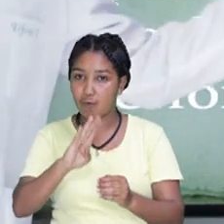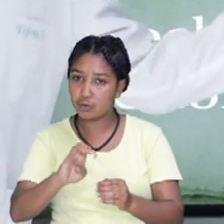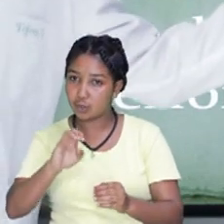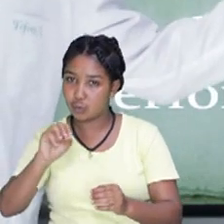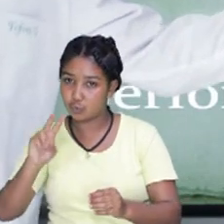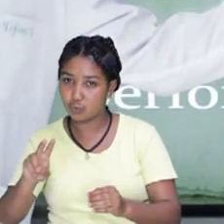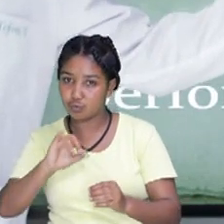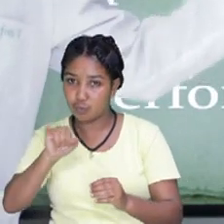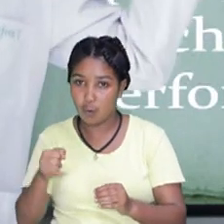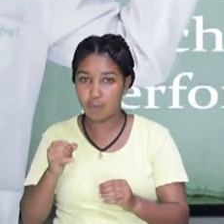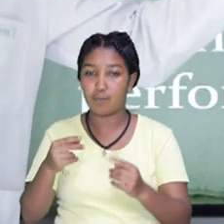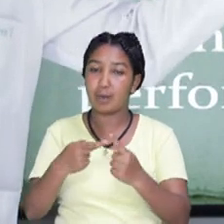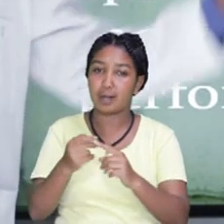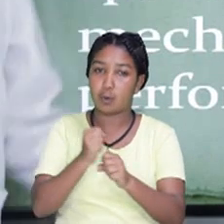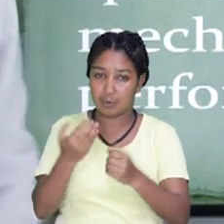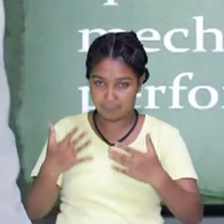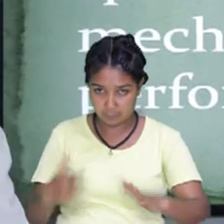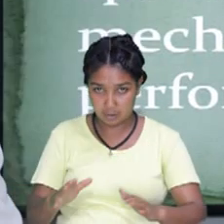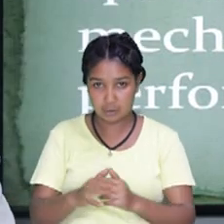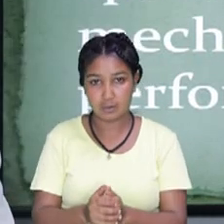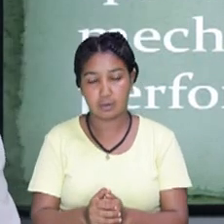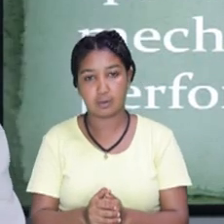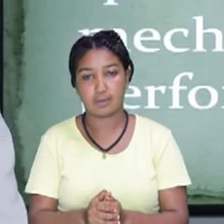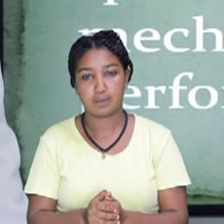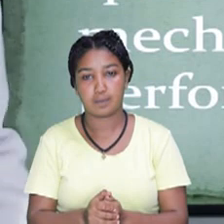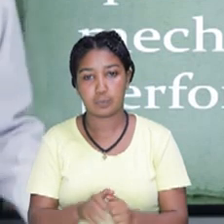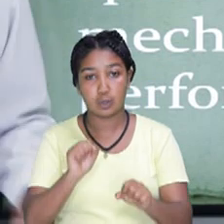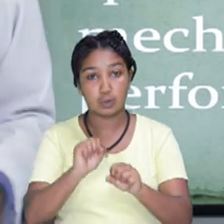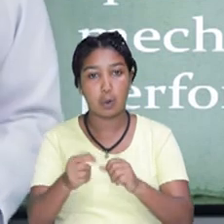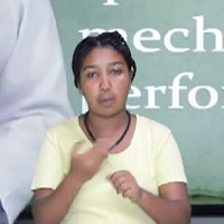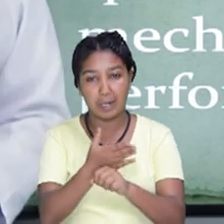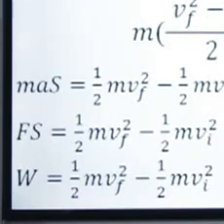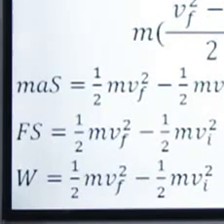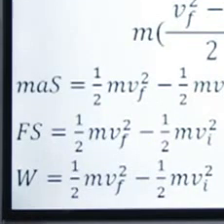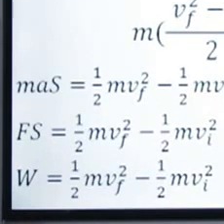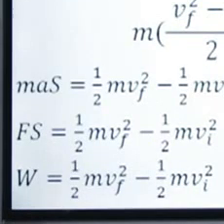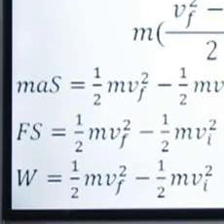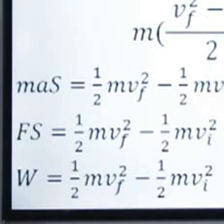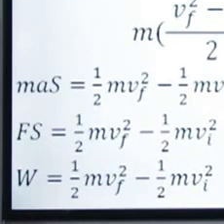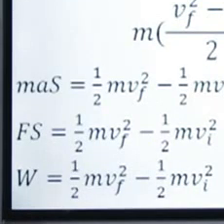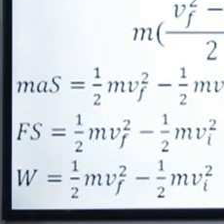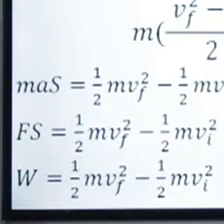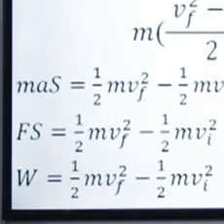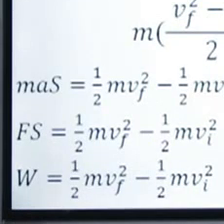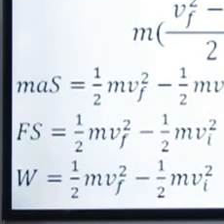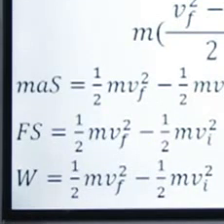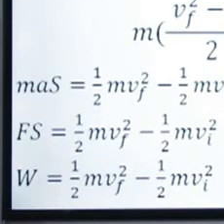42 joule of mechanical work is performed on it. So please try that.